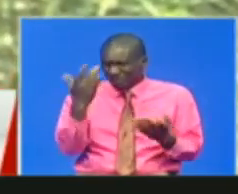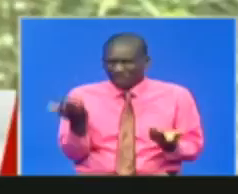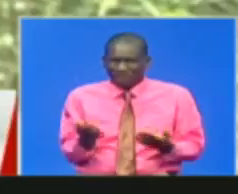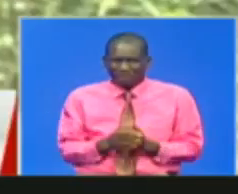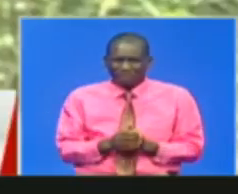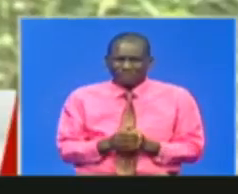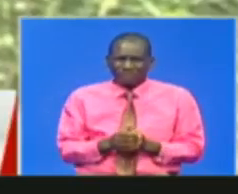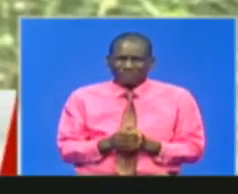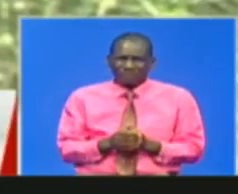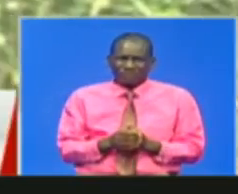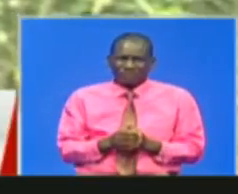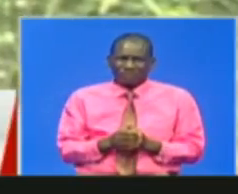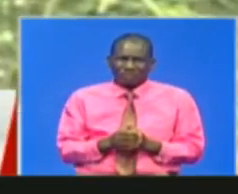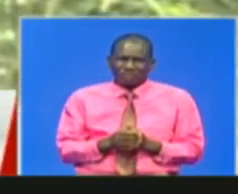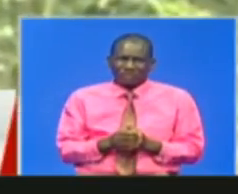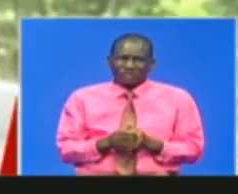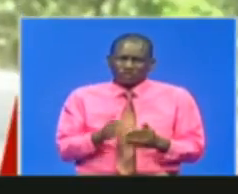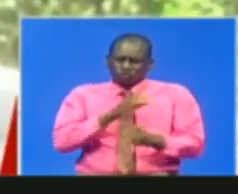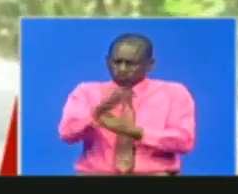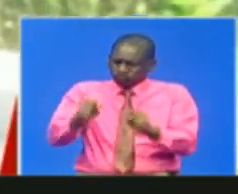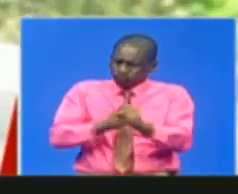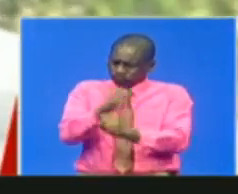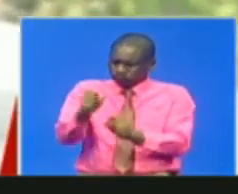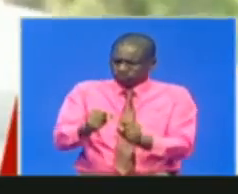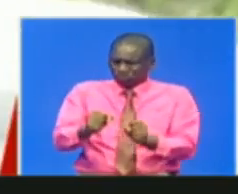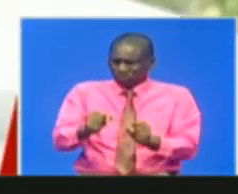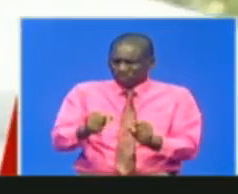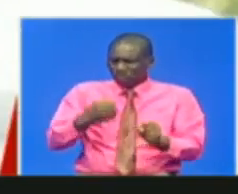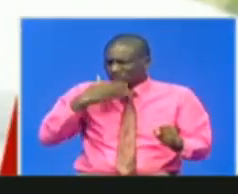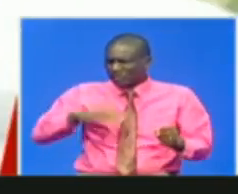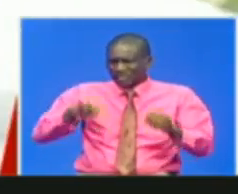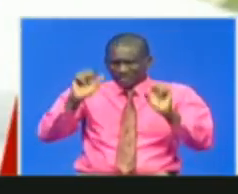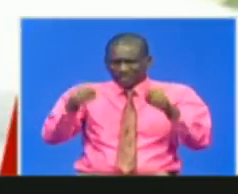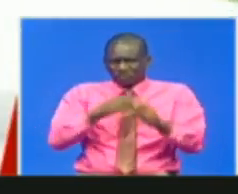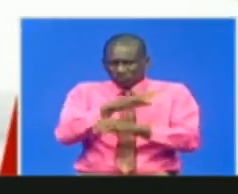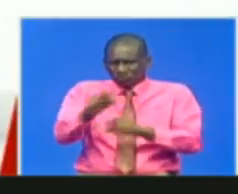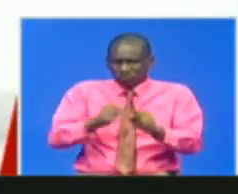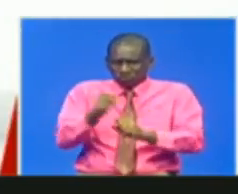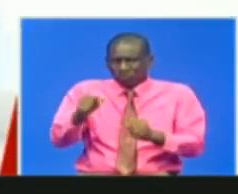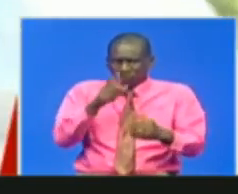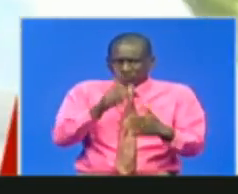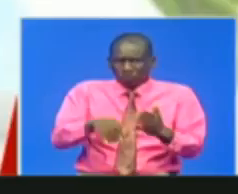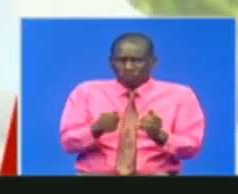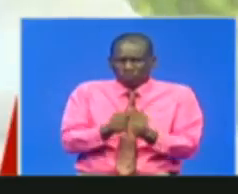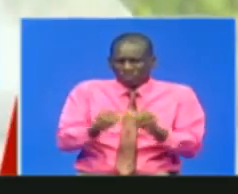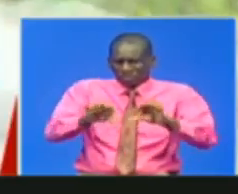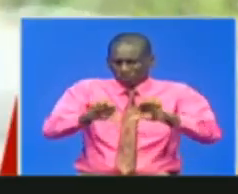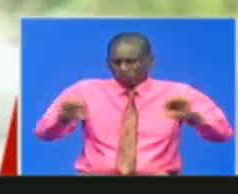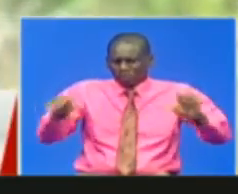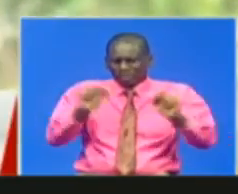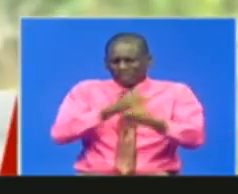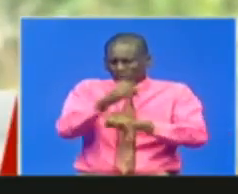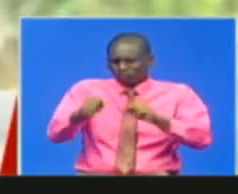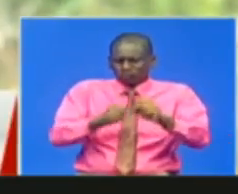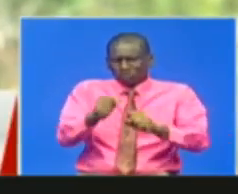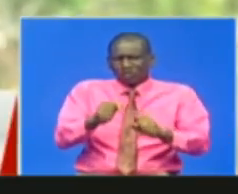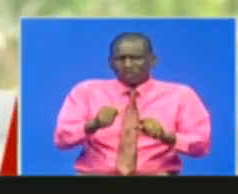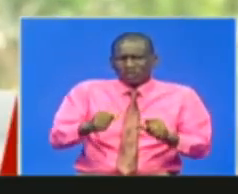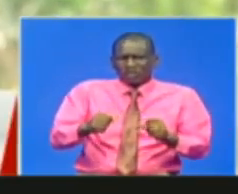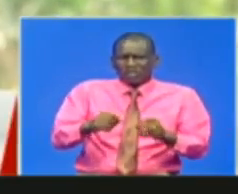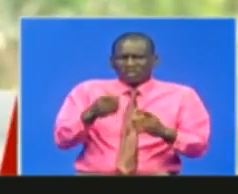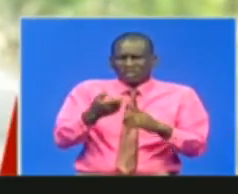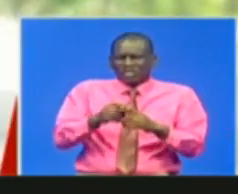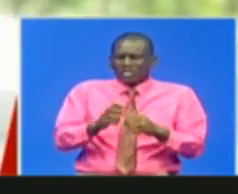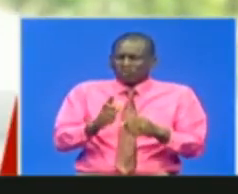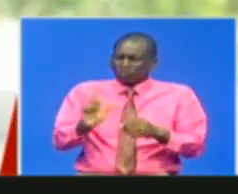Ulimfunga? Nilimfunga. Ulimfunga mkono? Ndiyo. Na nini? Na kamba. Nikaeka mafuta